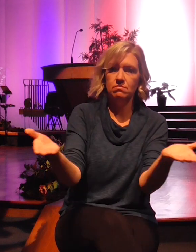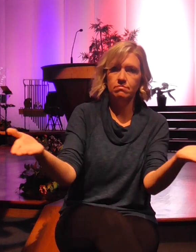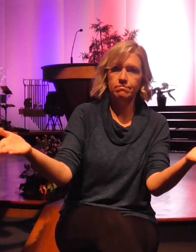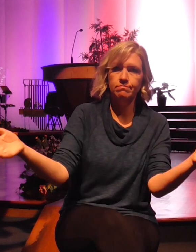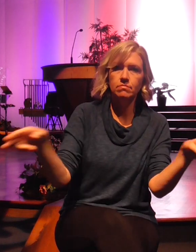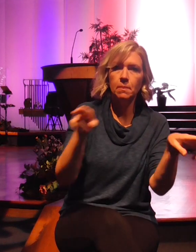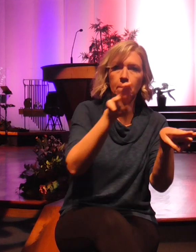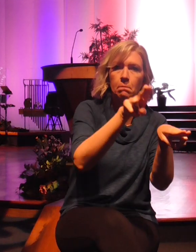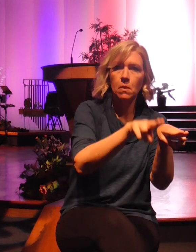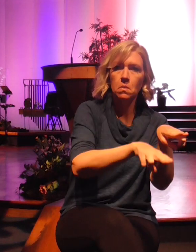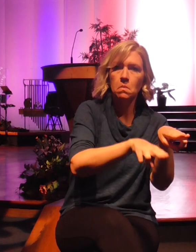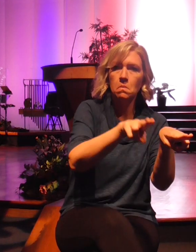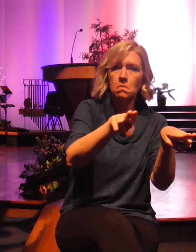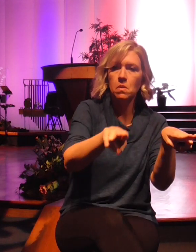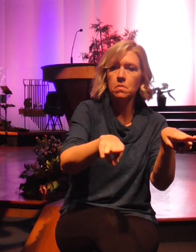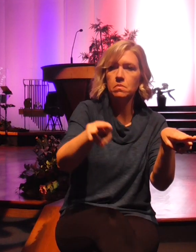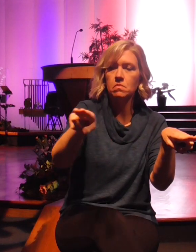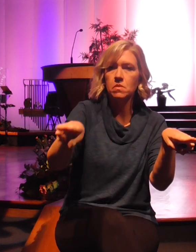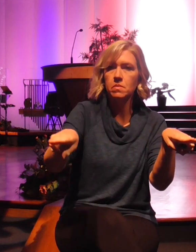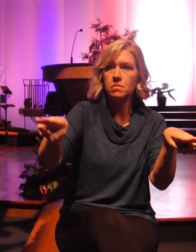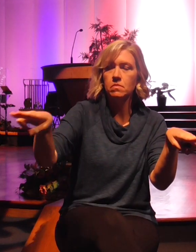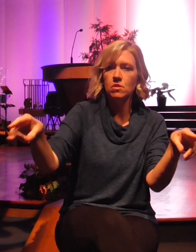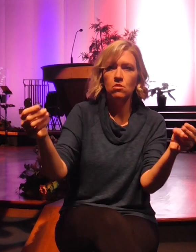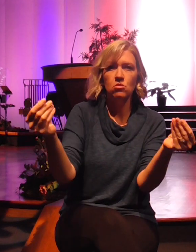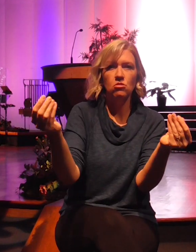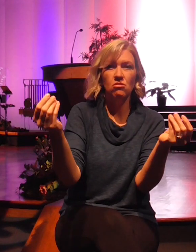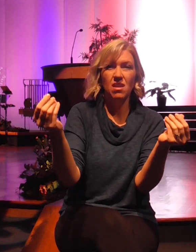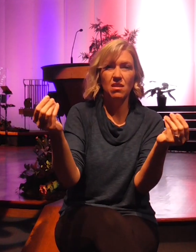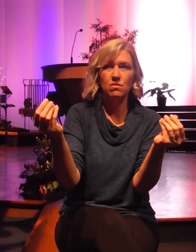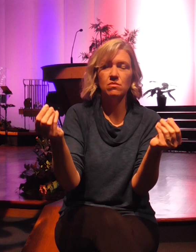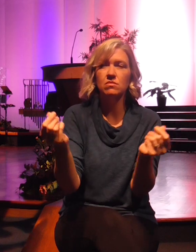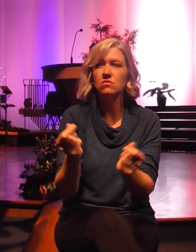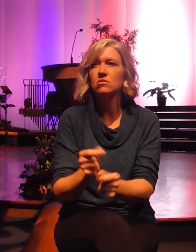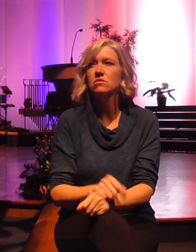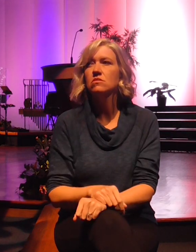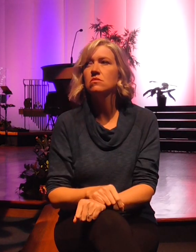buried in the ground.